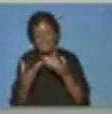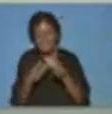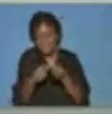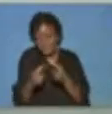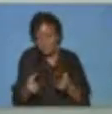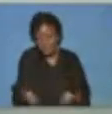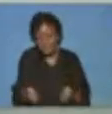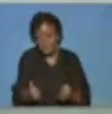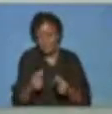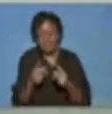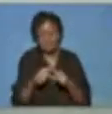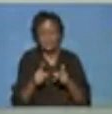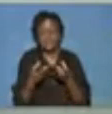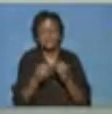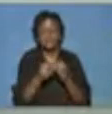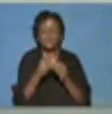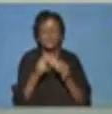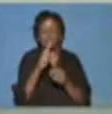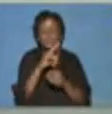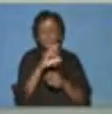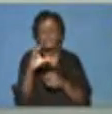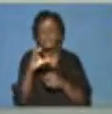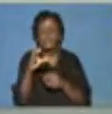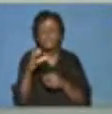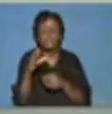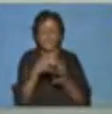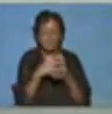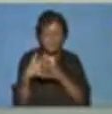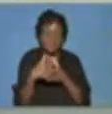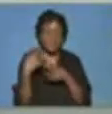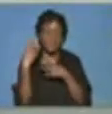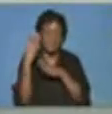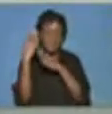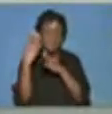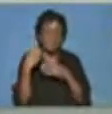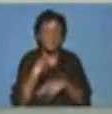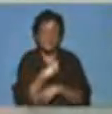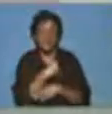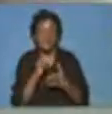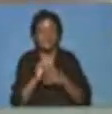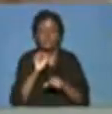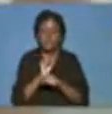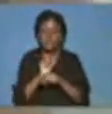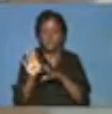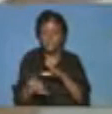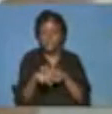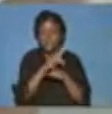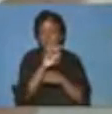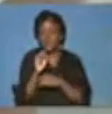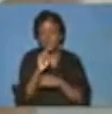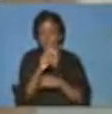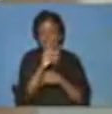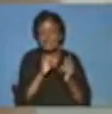over 200 American and Bahamian staff that work under the U.S. mission. Everybody from those CBP